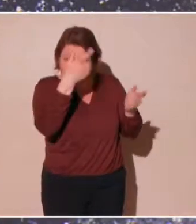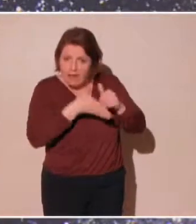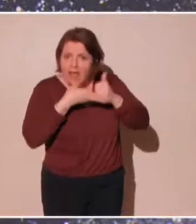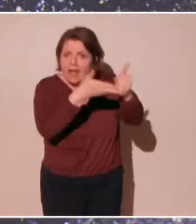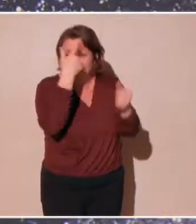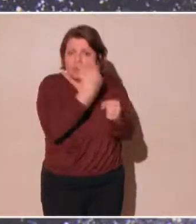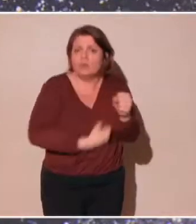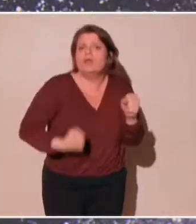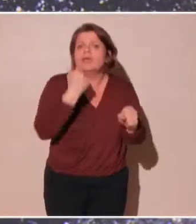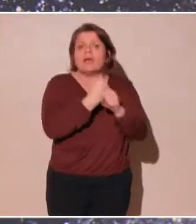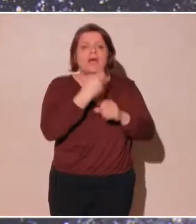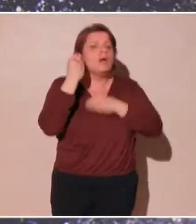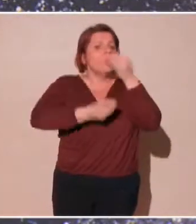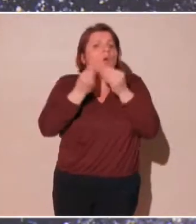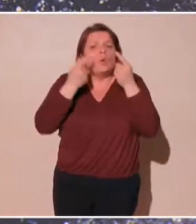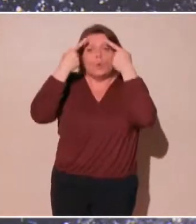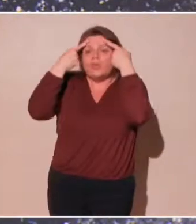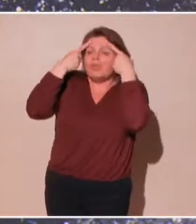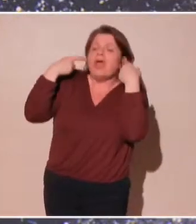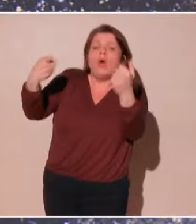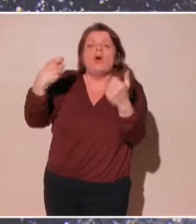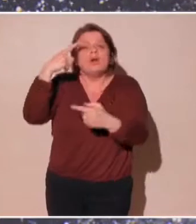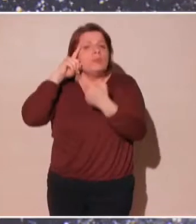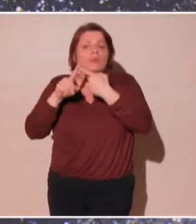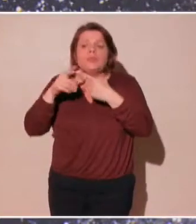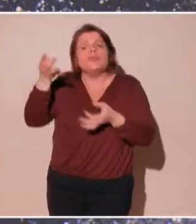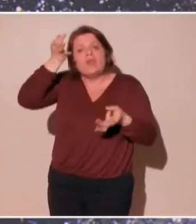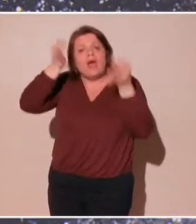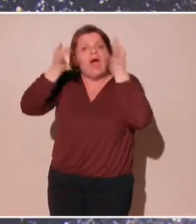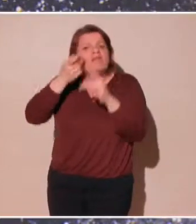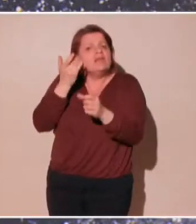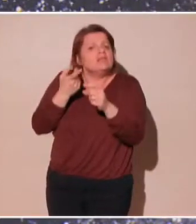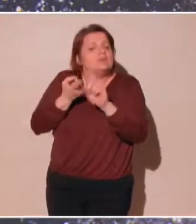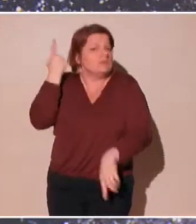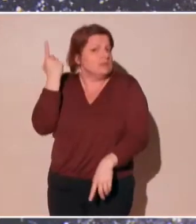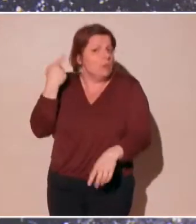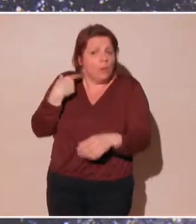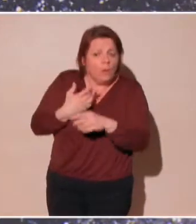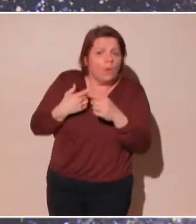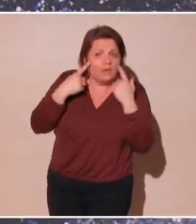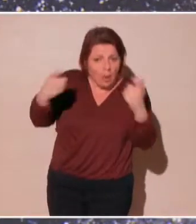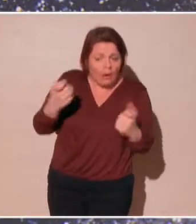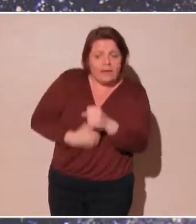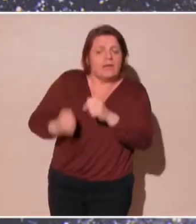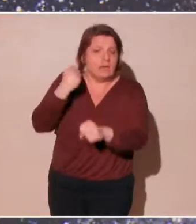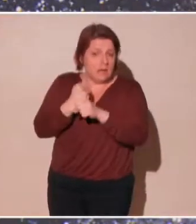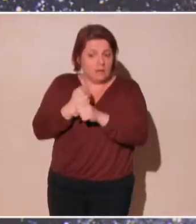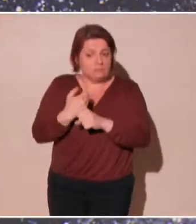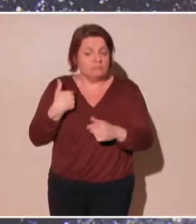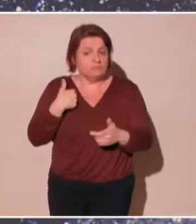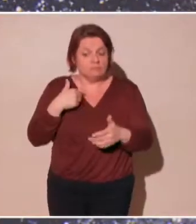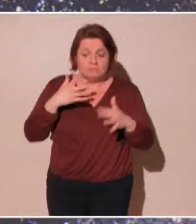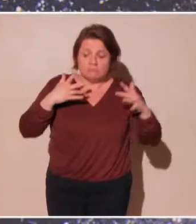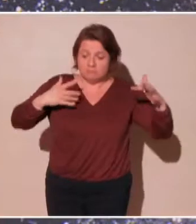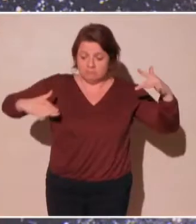aeroplanes, space sectors, have contributed to the most advanced technology and theory. So we have that know-how,